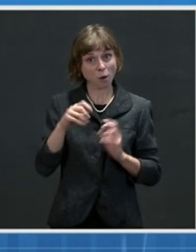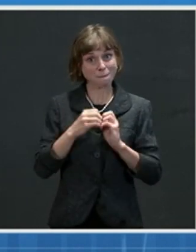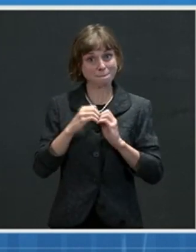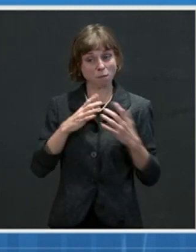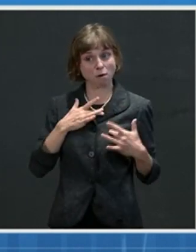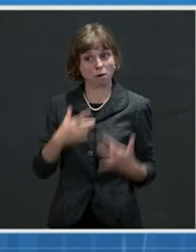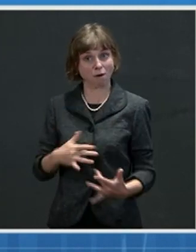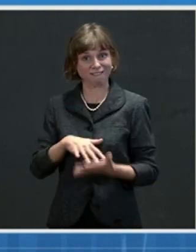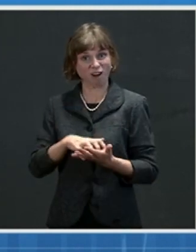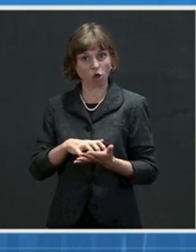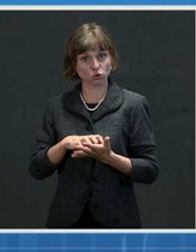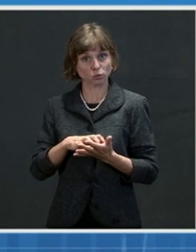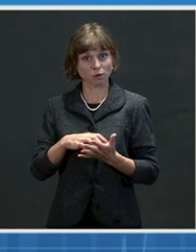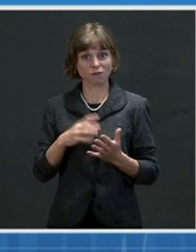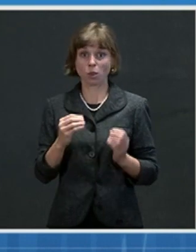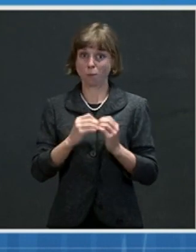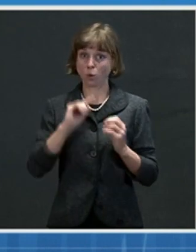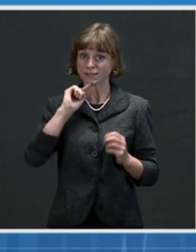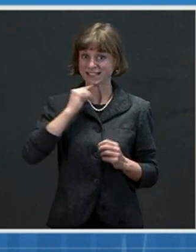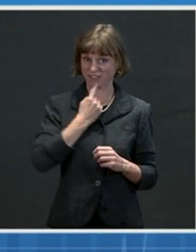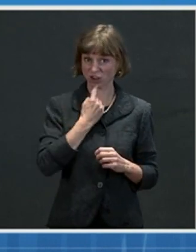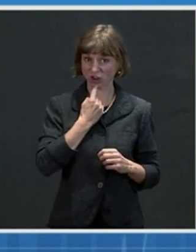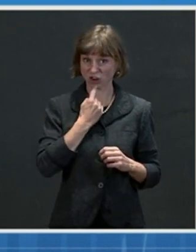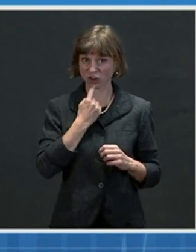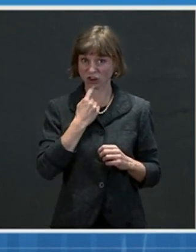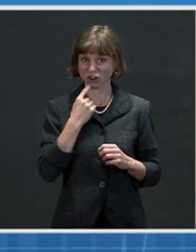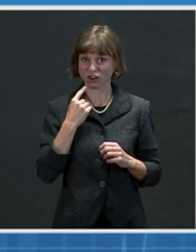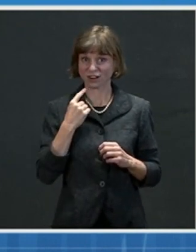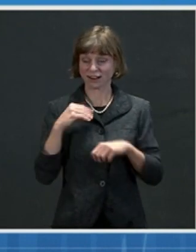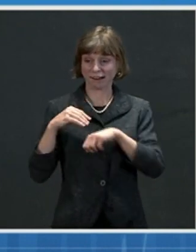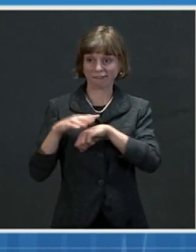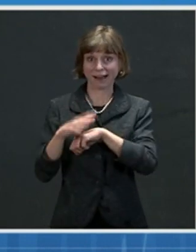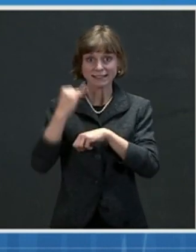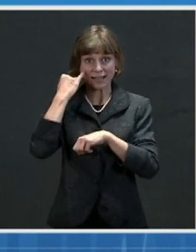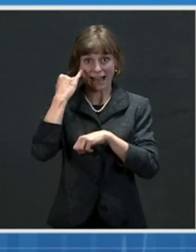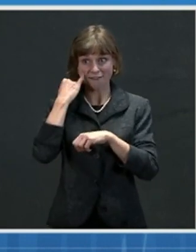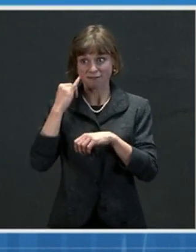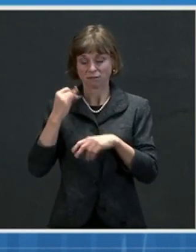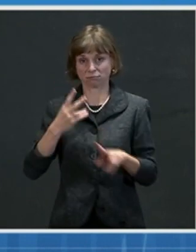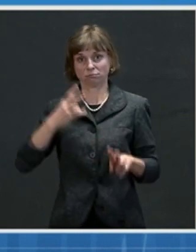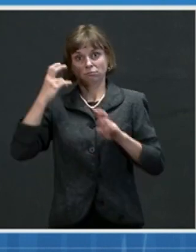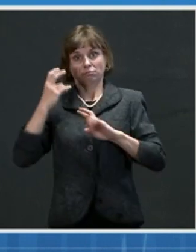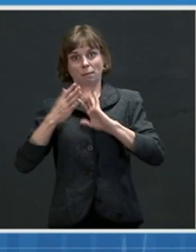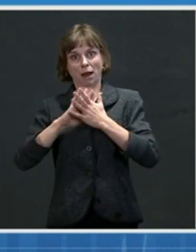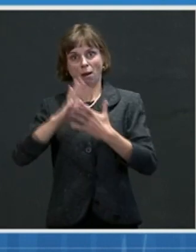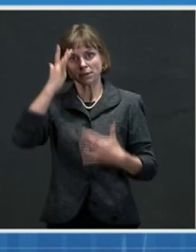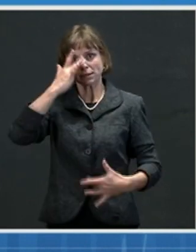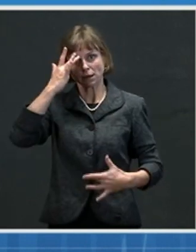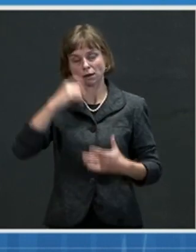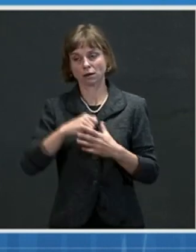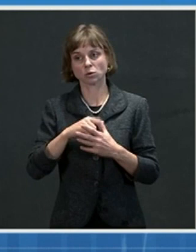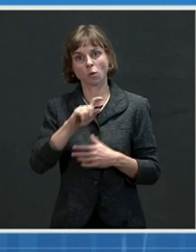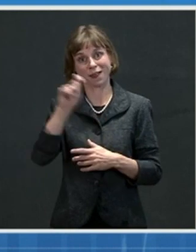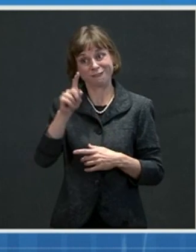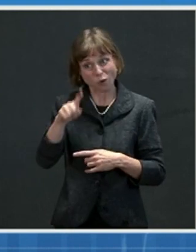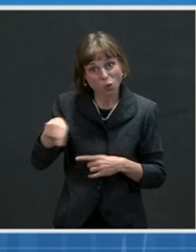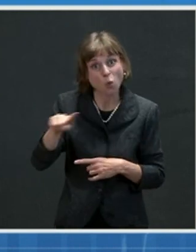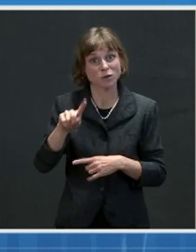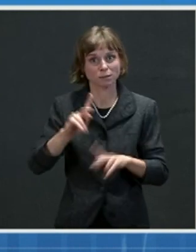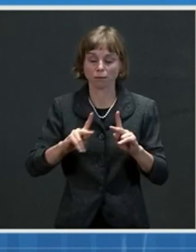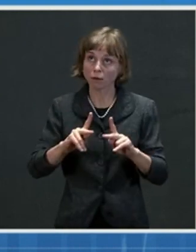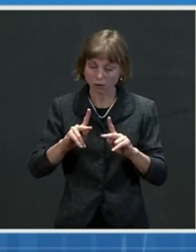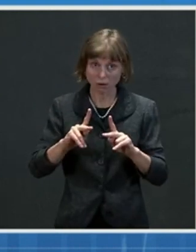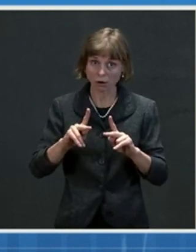to the more severe effects of if they do get infected. Therefore, they are the very people who should